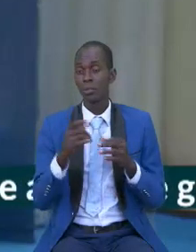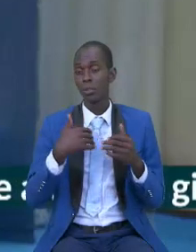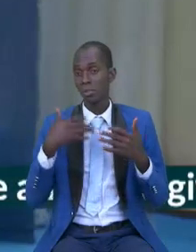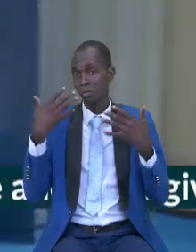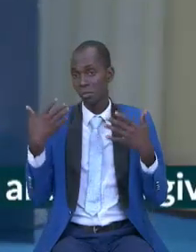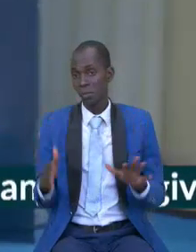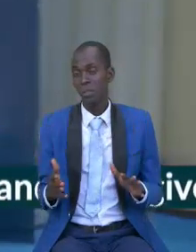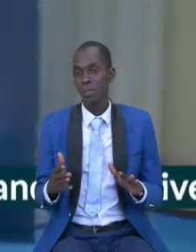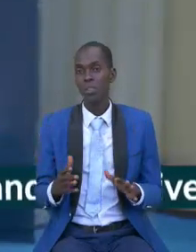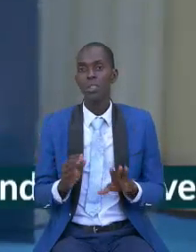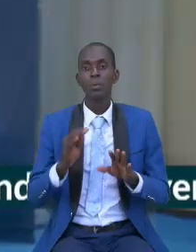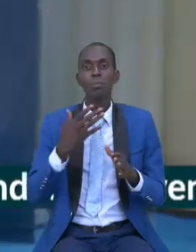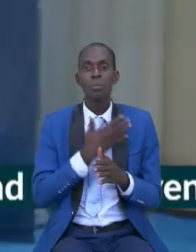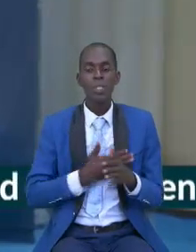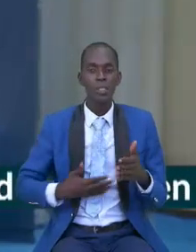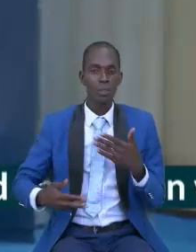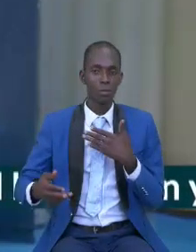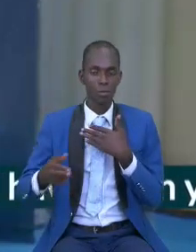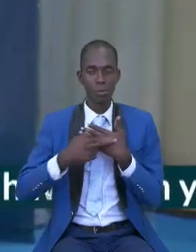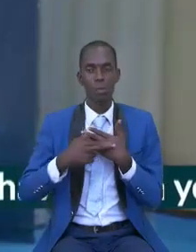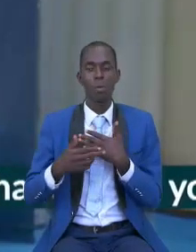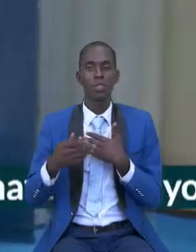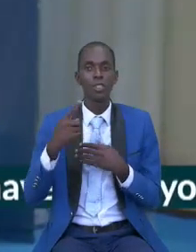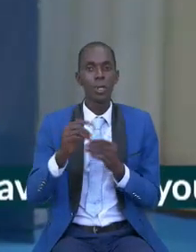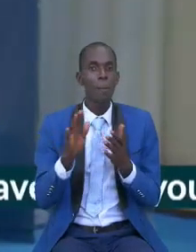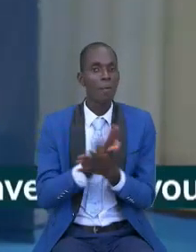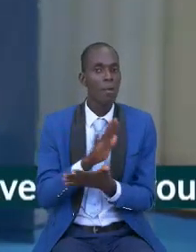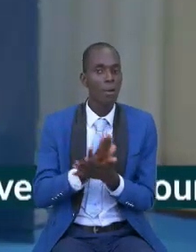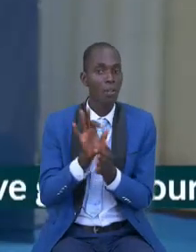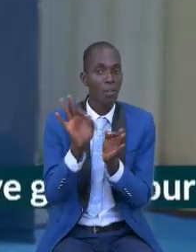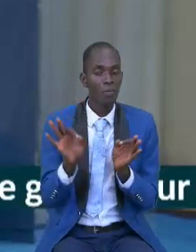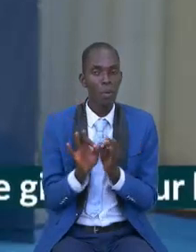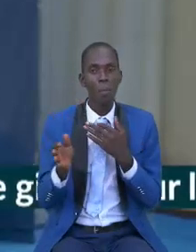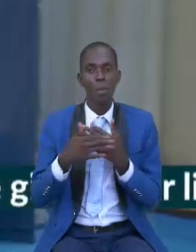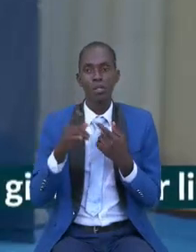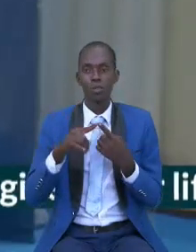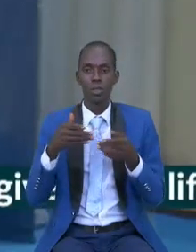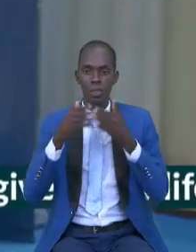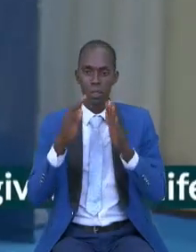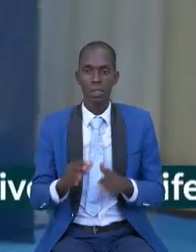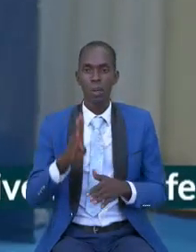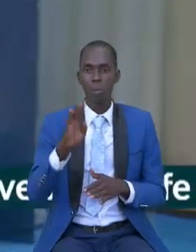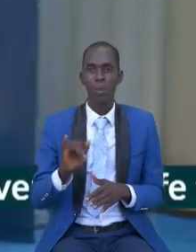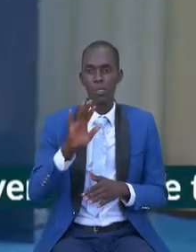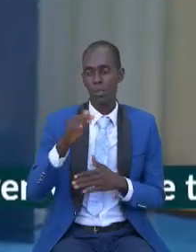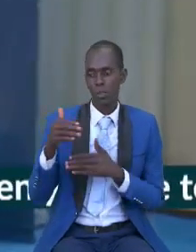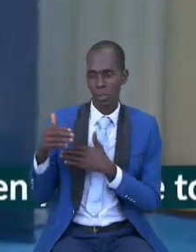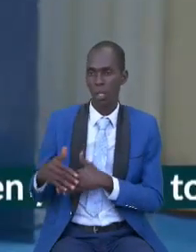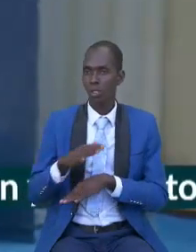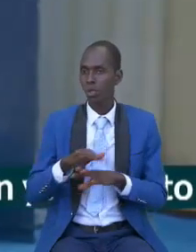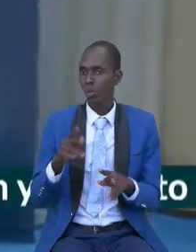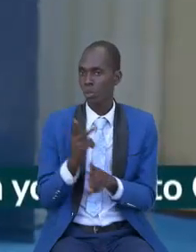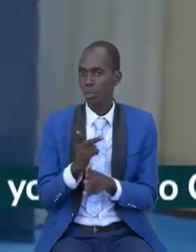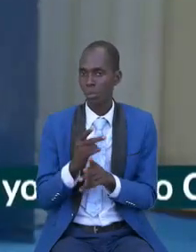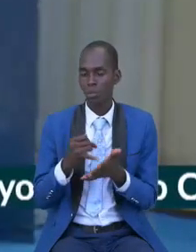Not yet. Out of my right side. If you have done, can you wave the flags,